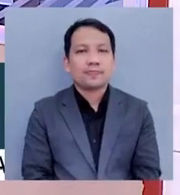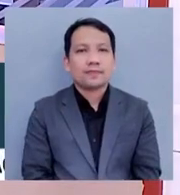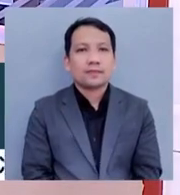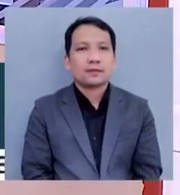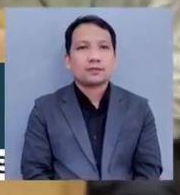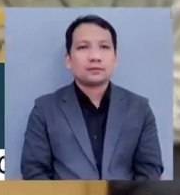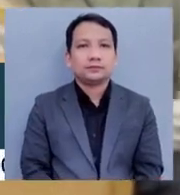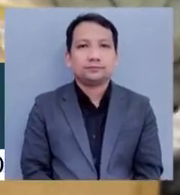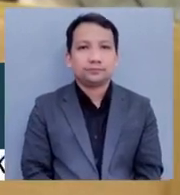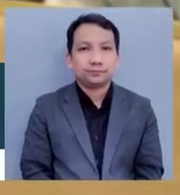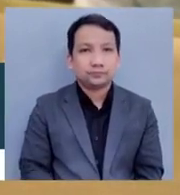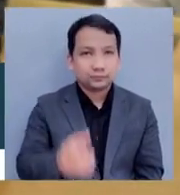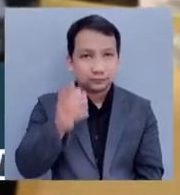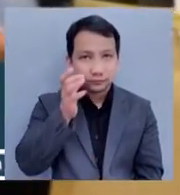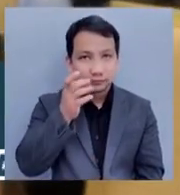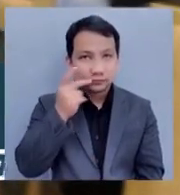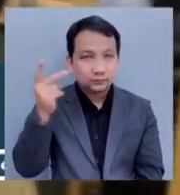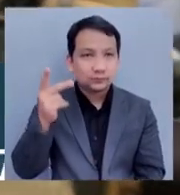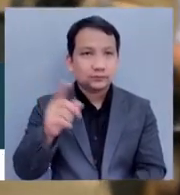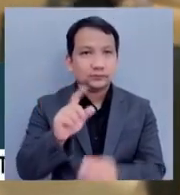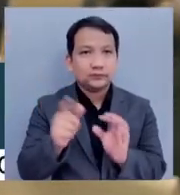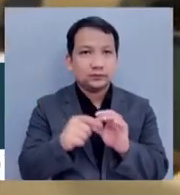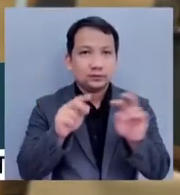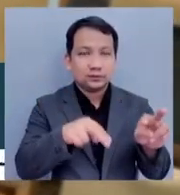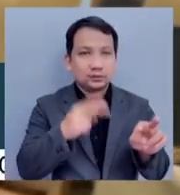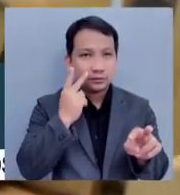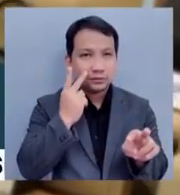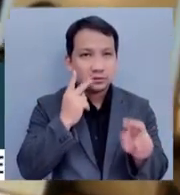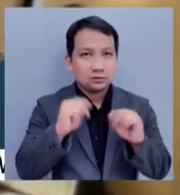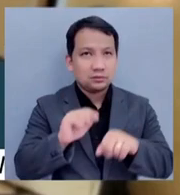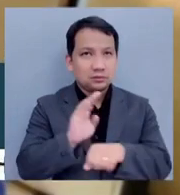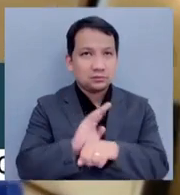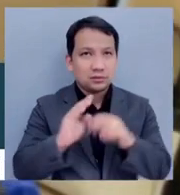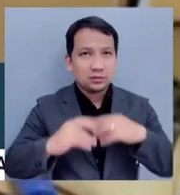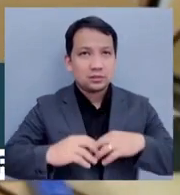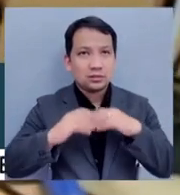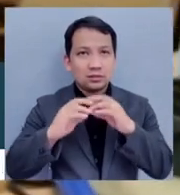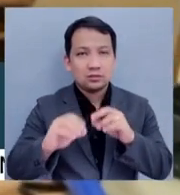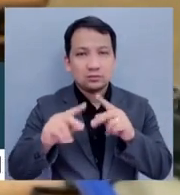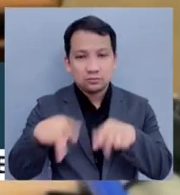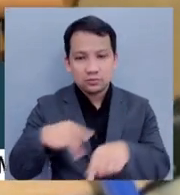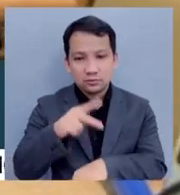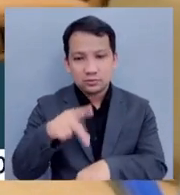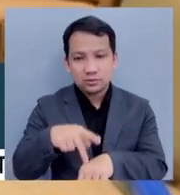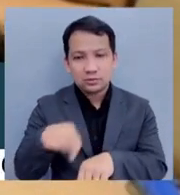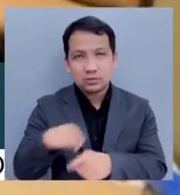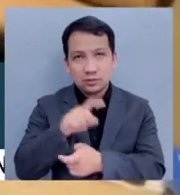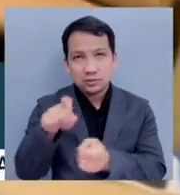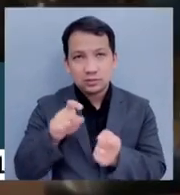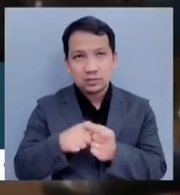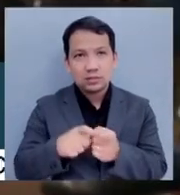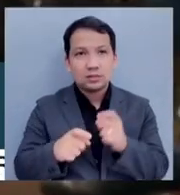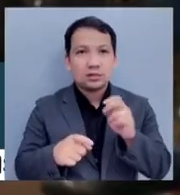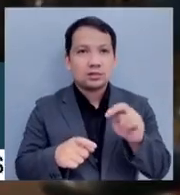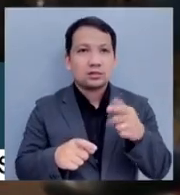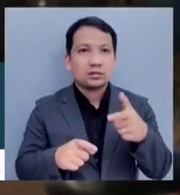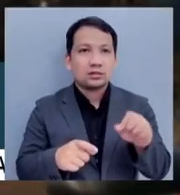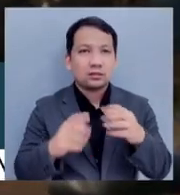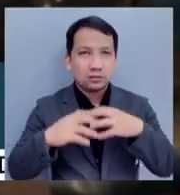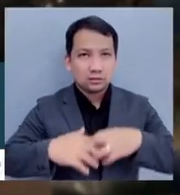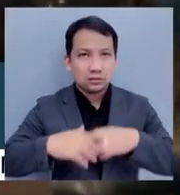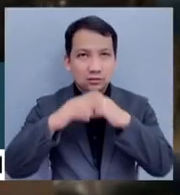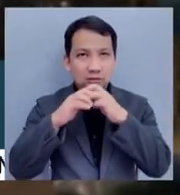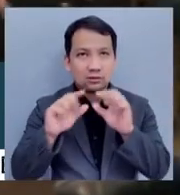Carmina, delegates of Indian companies are looking into possible business opportunities in the country, specifically in the energy and construction